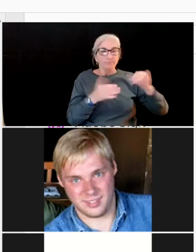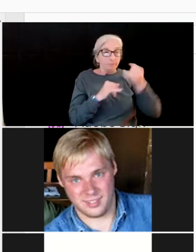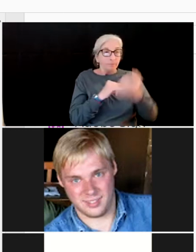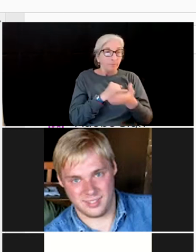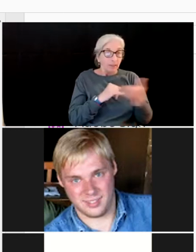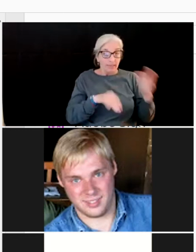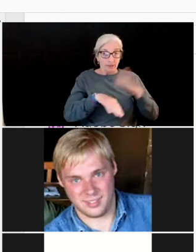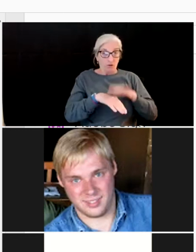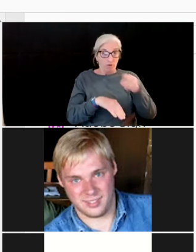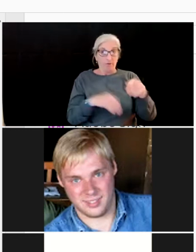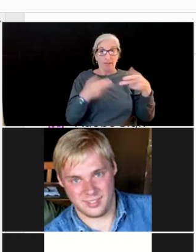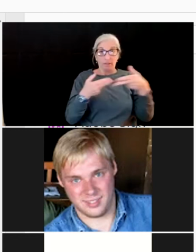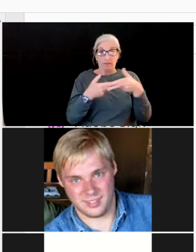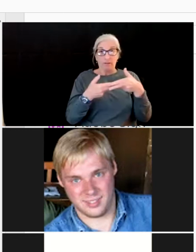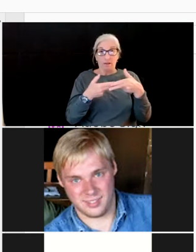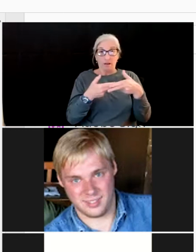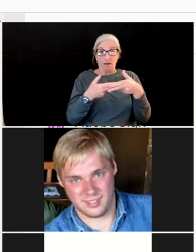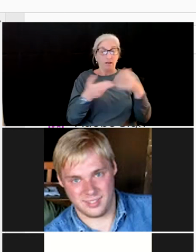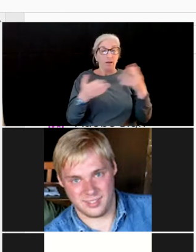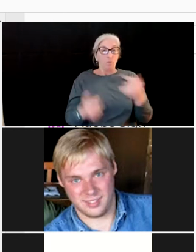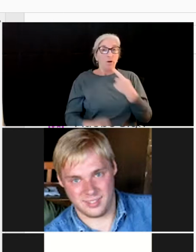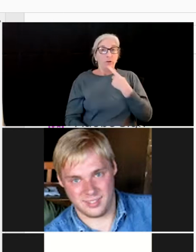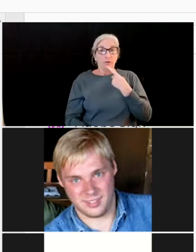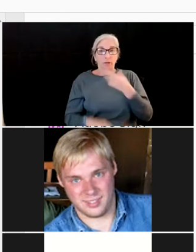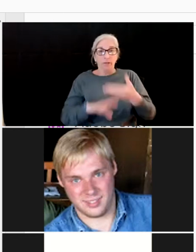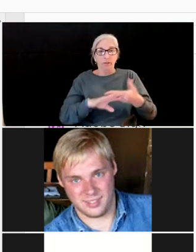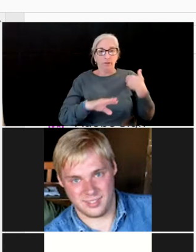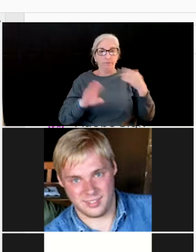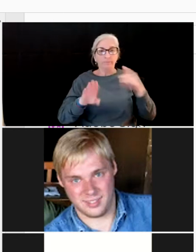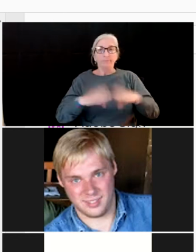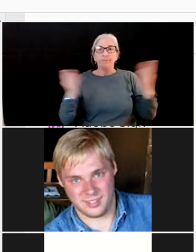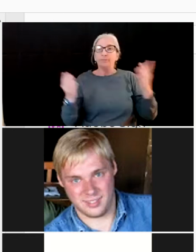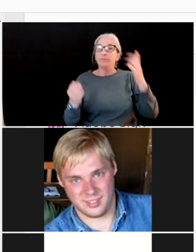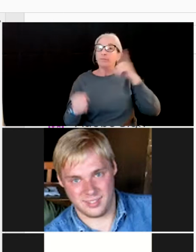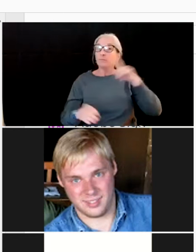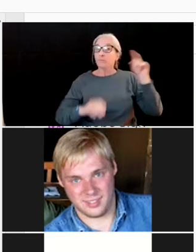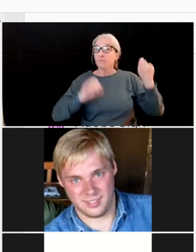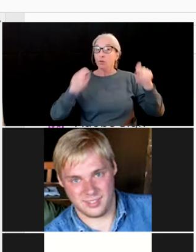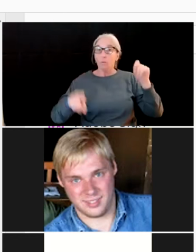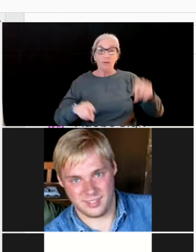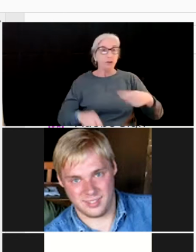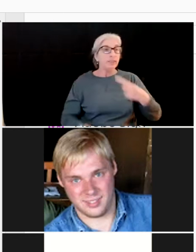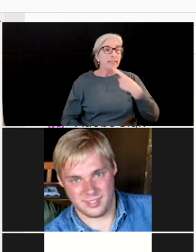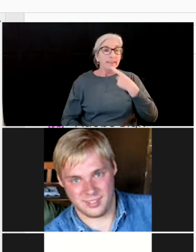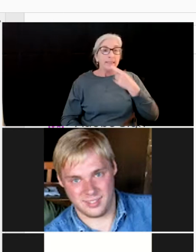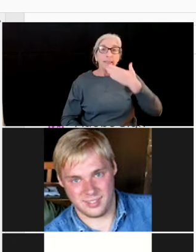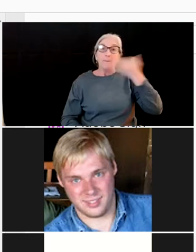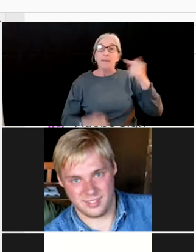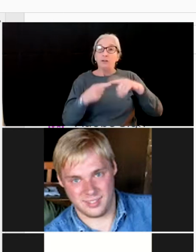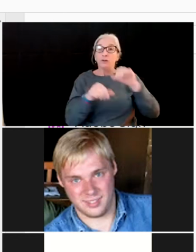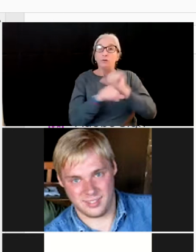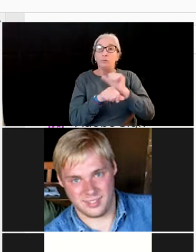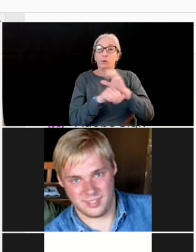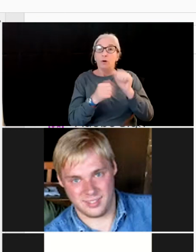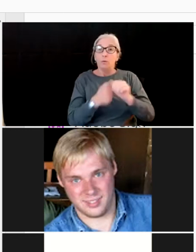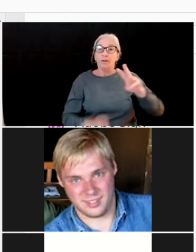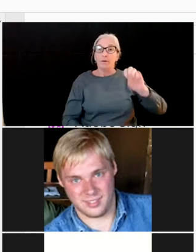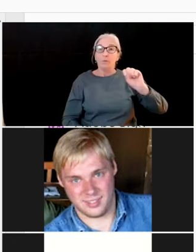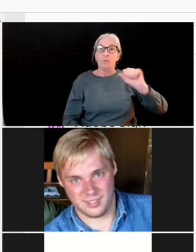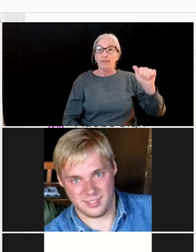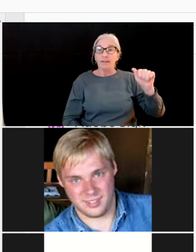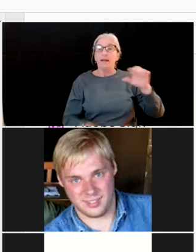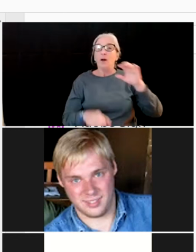to review before we open it up for questions is it says best to work with a WISA, Work Incentive Specialist